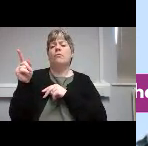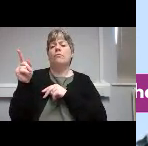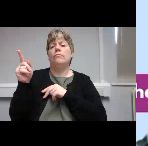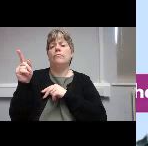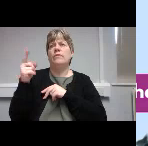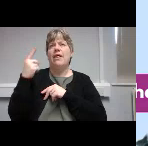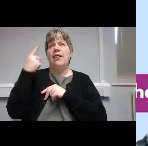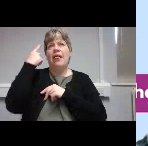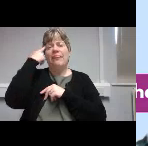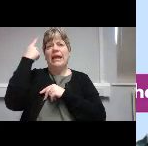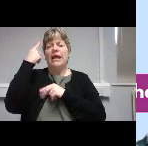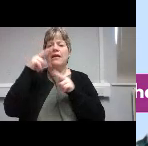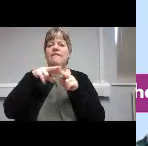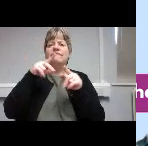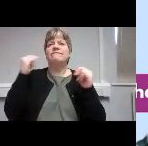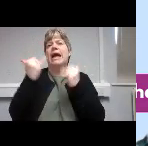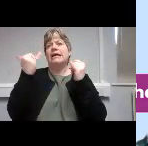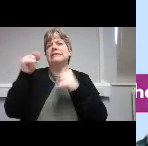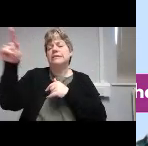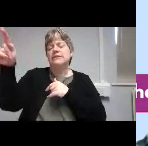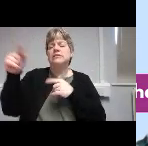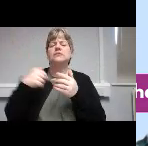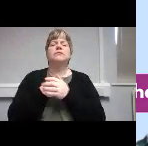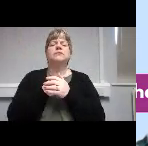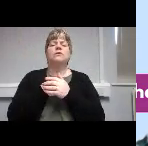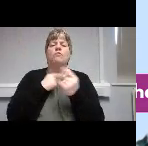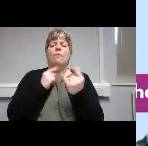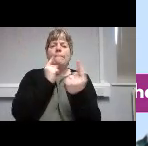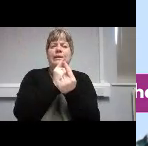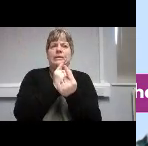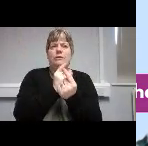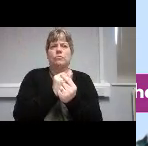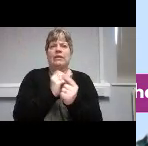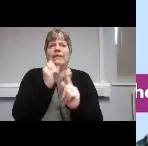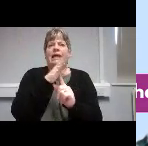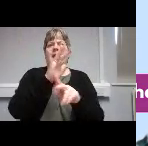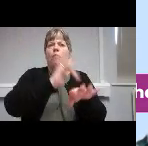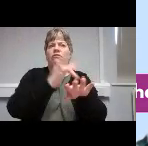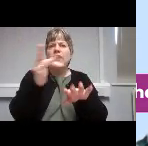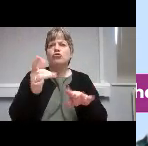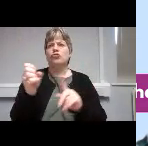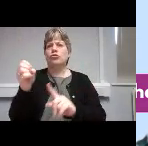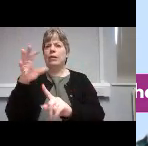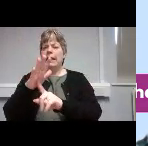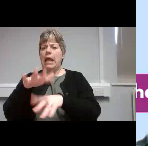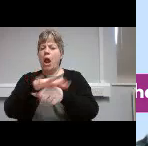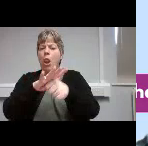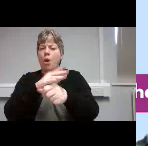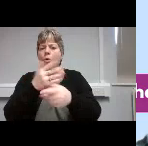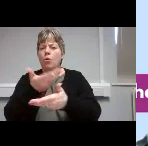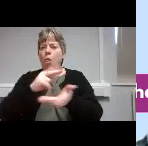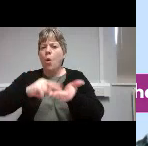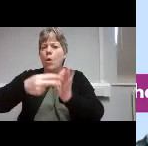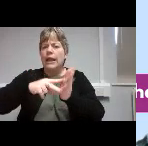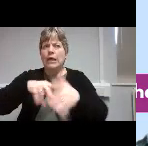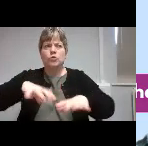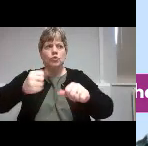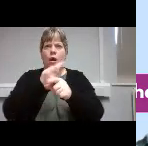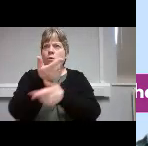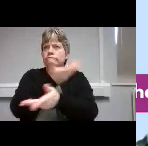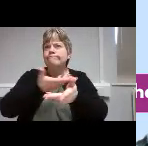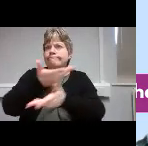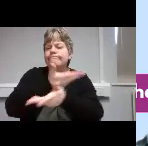Think Fest. We've been meeting with some key professionals and key local organisations to start the conversation.